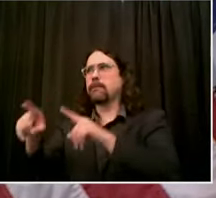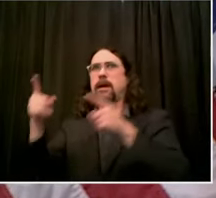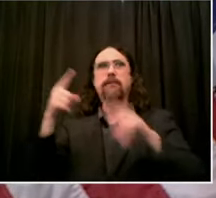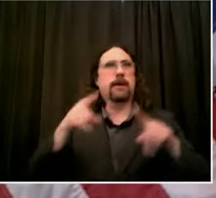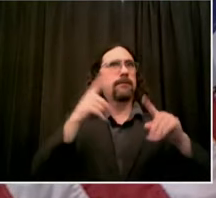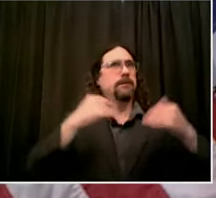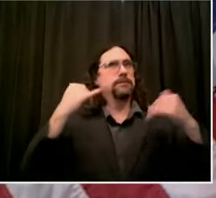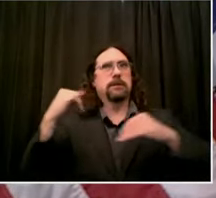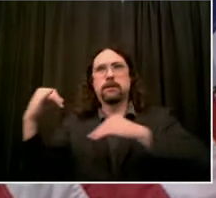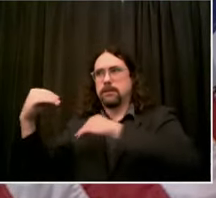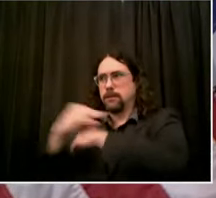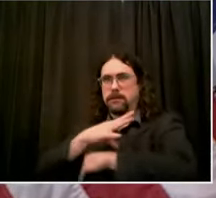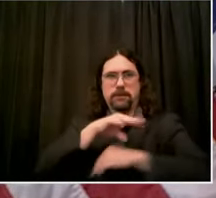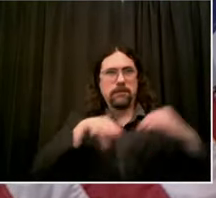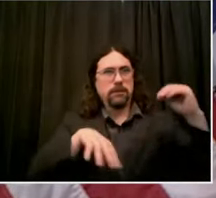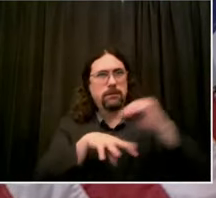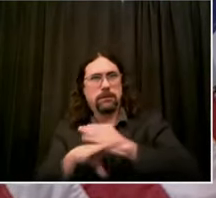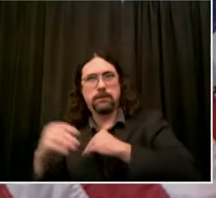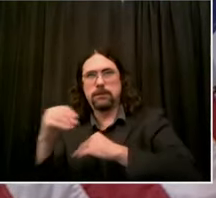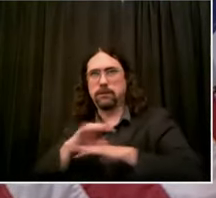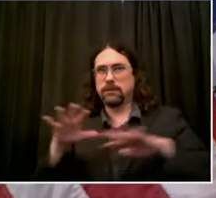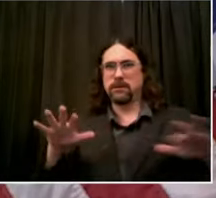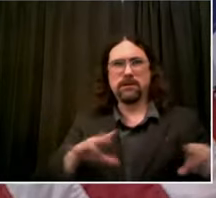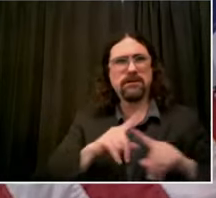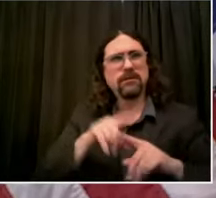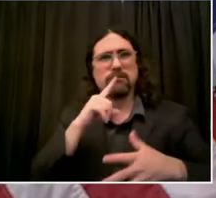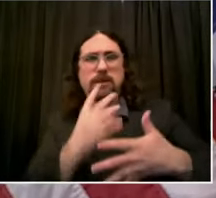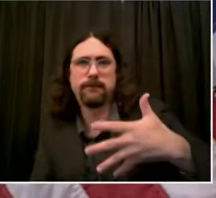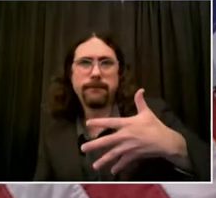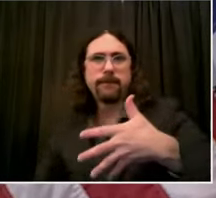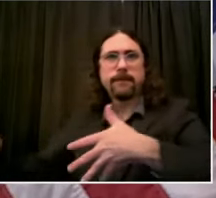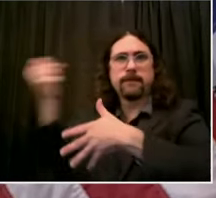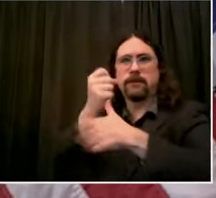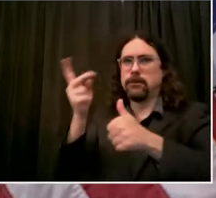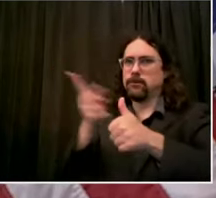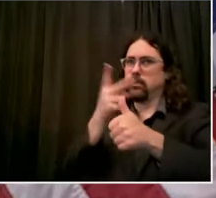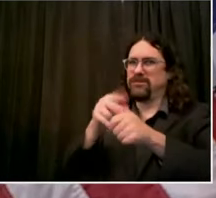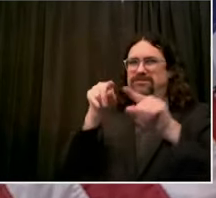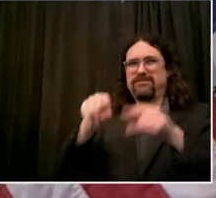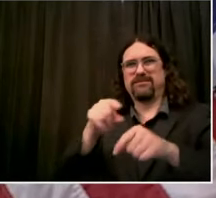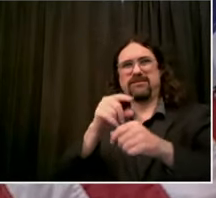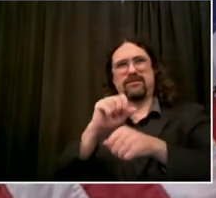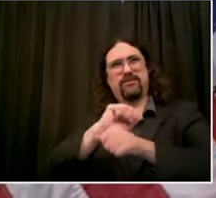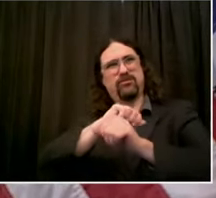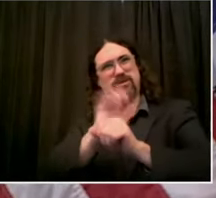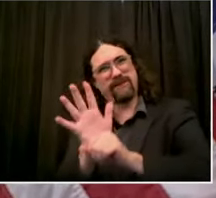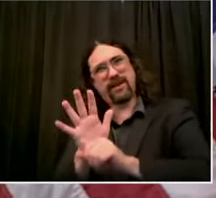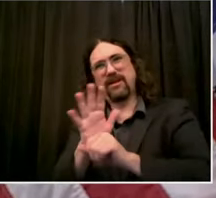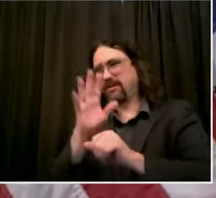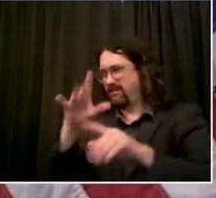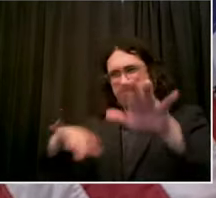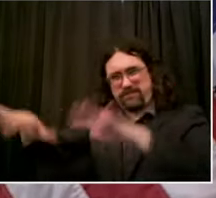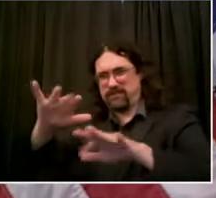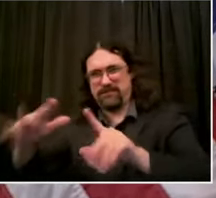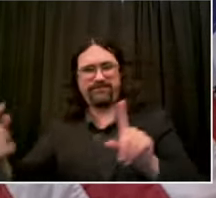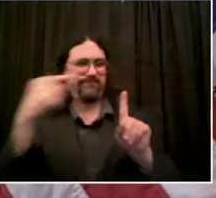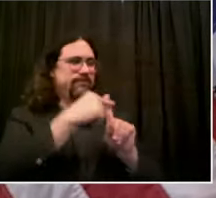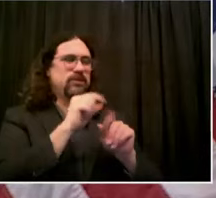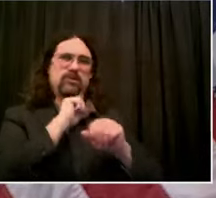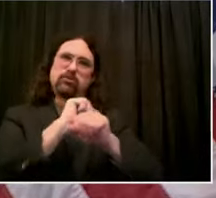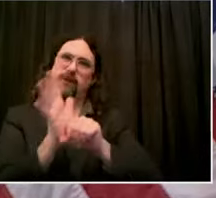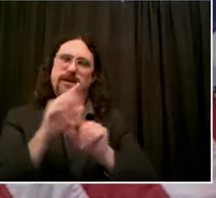the coronavirus. Single most important thing is to help people be healthy and safe. And right after that